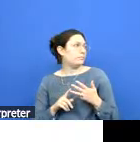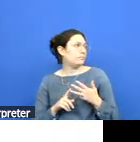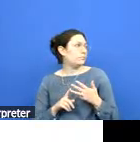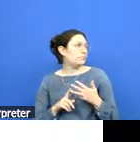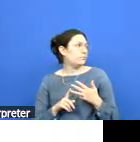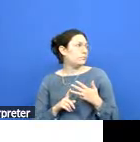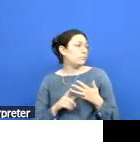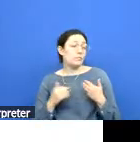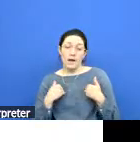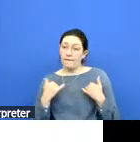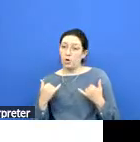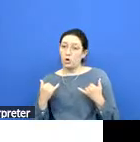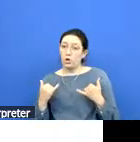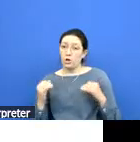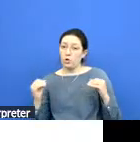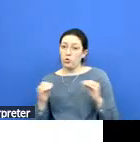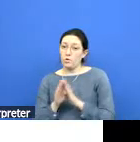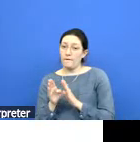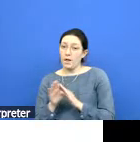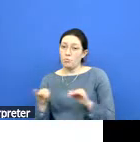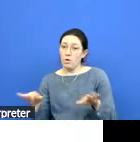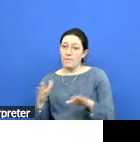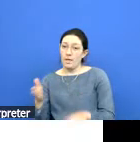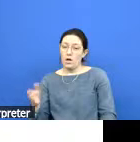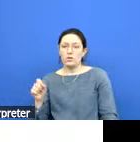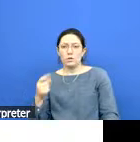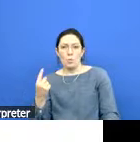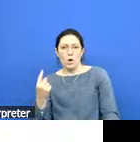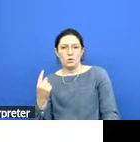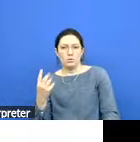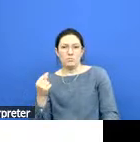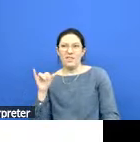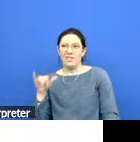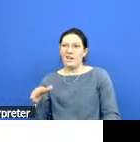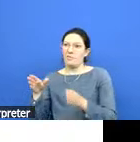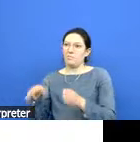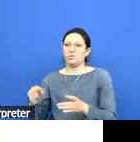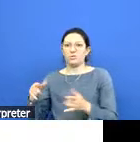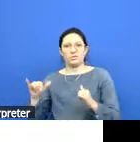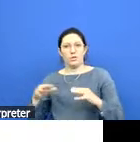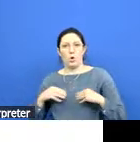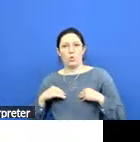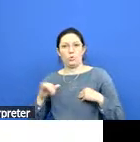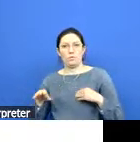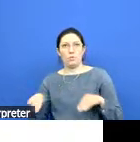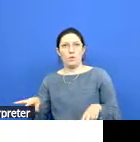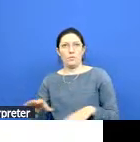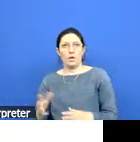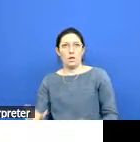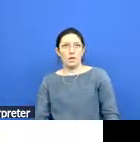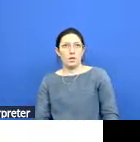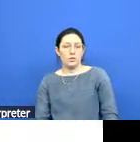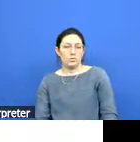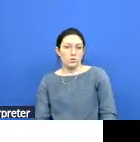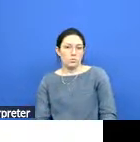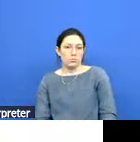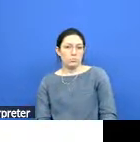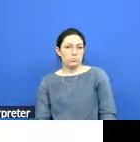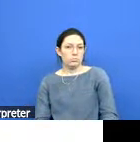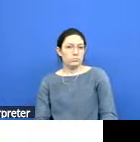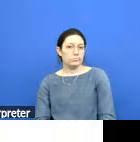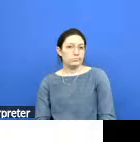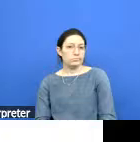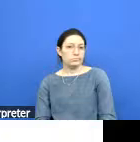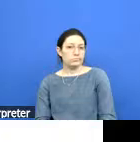Is there a currently undeveloped property? Yes, but again, that person still owns that property. So,